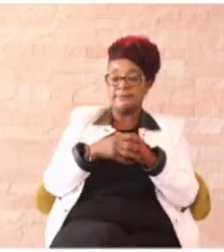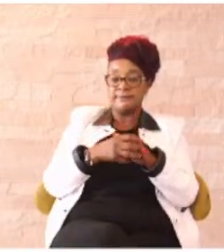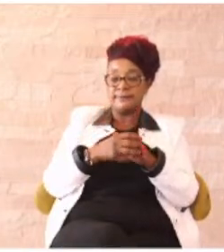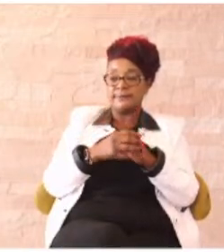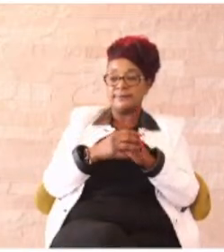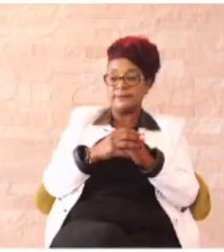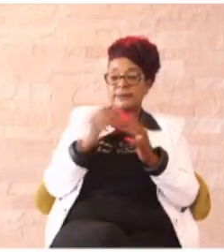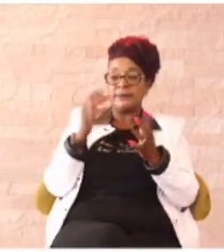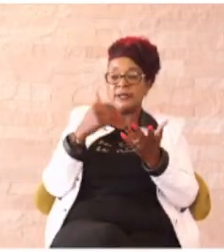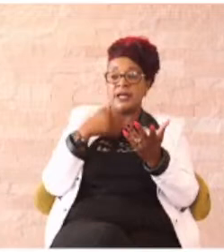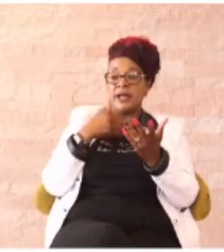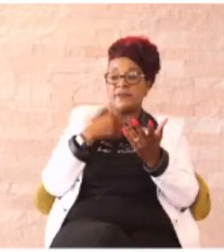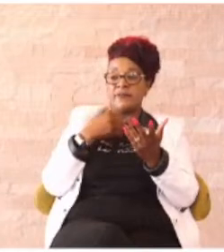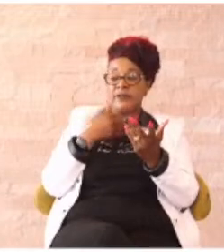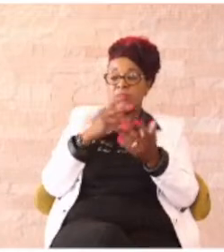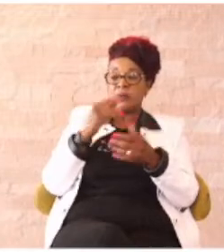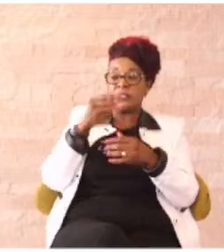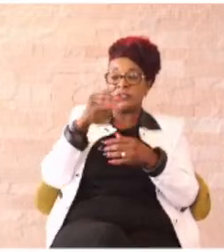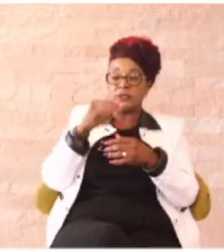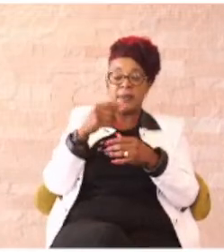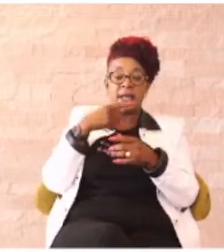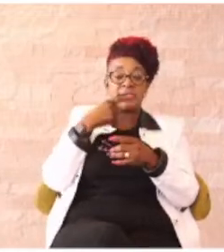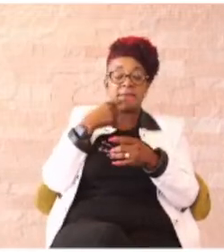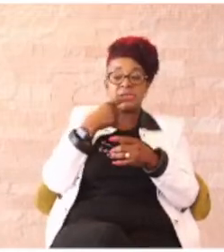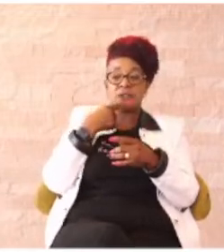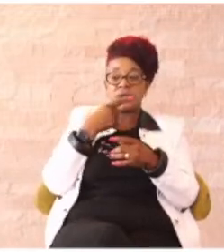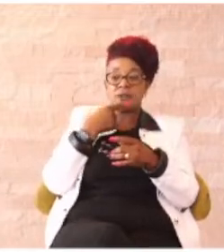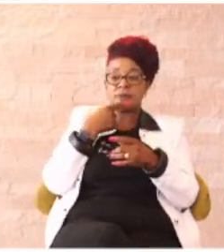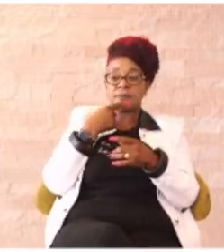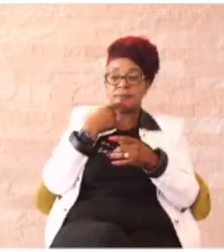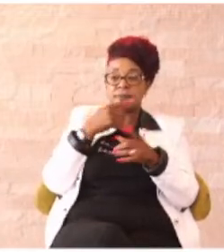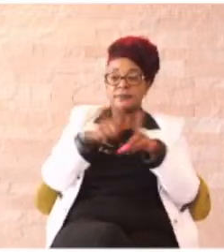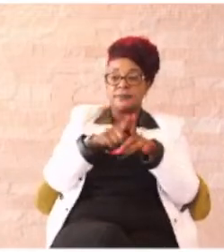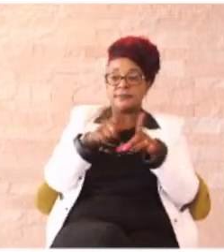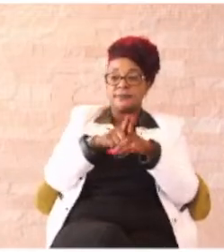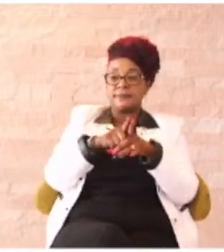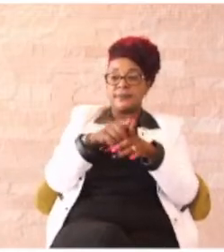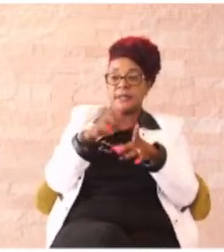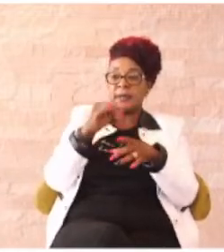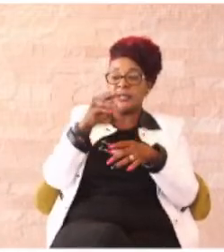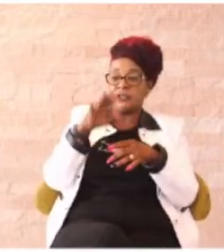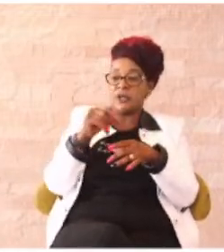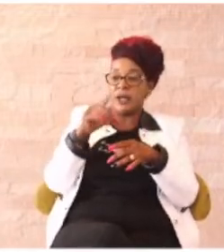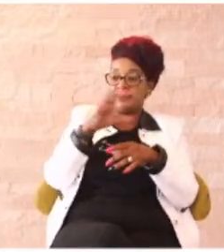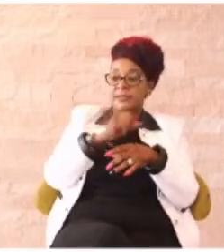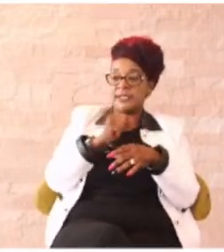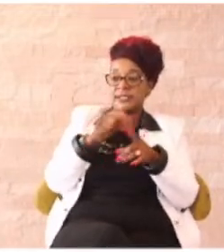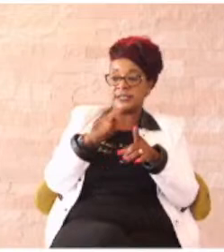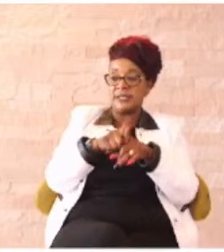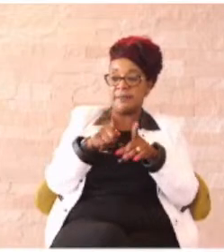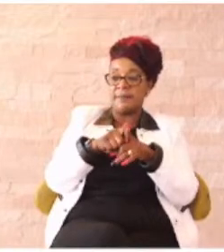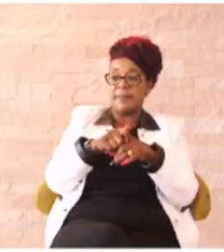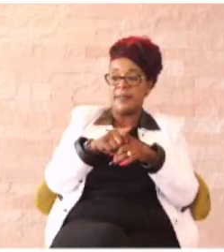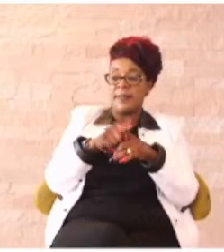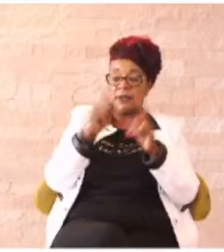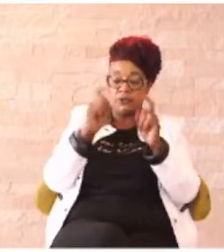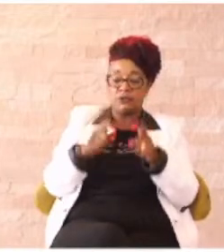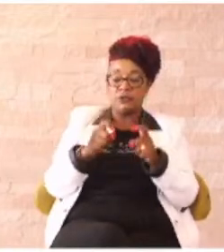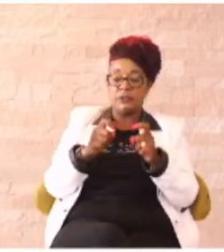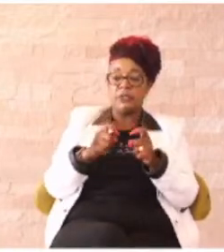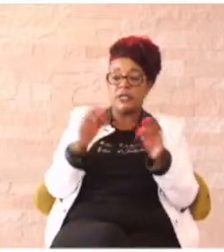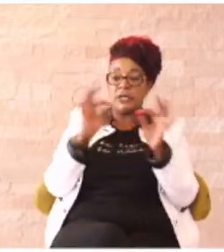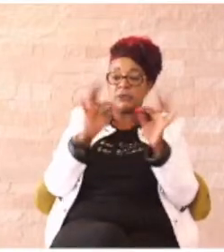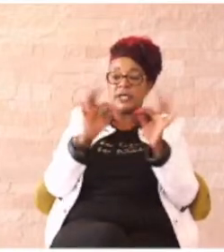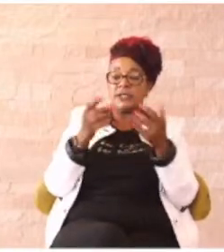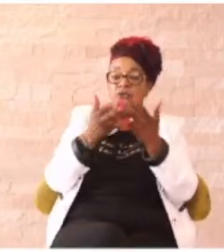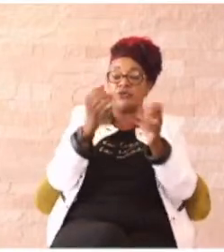Absence of one-stop center, as I mentioned. Temporary shelters absence, also our challenge which we face. We don't